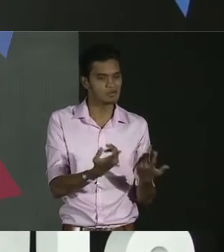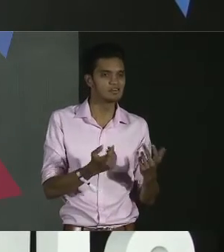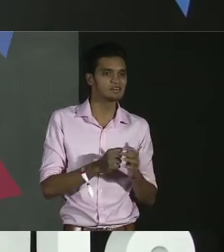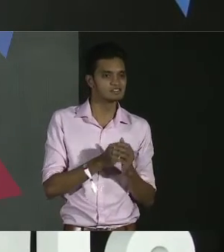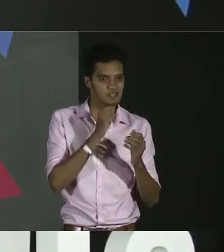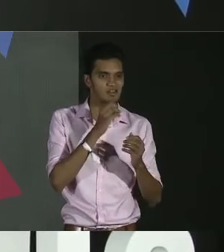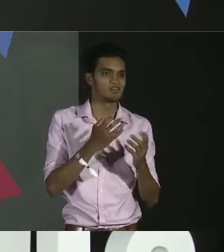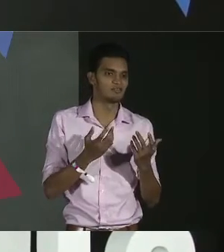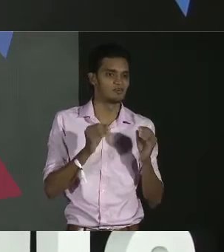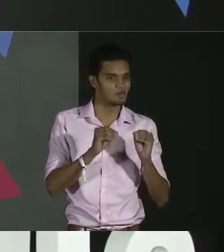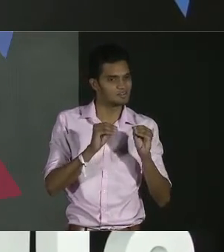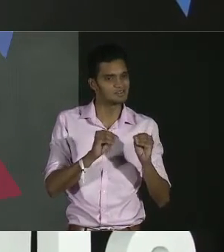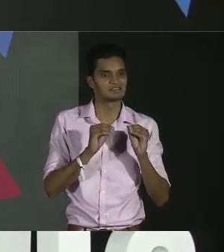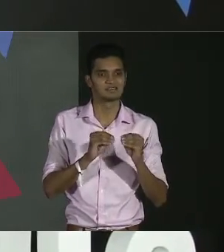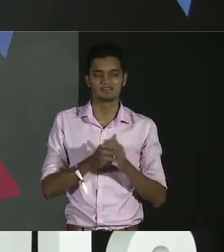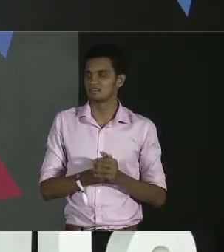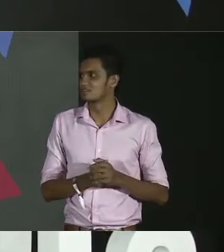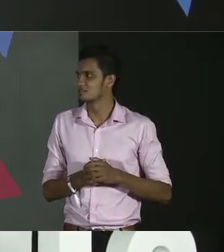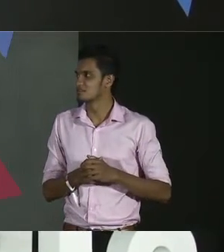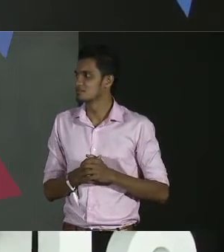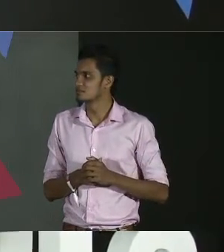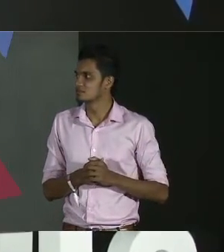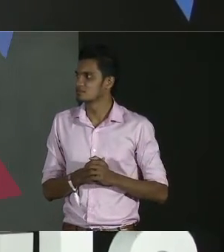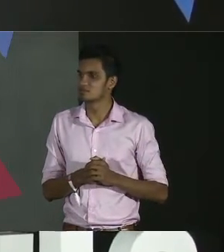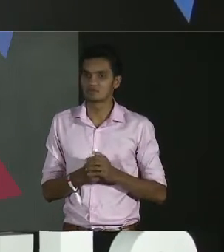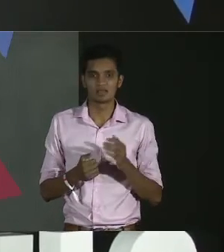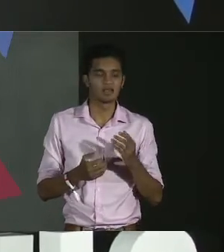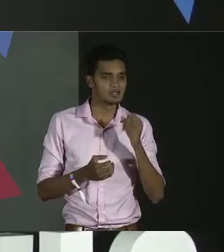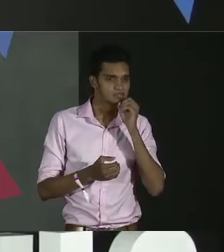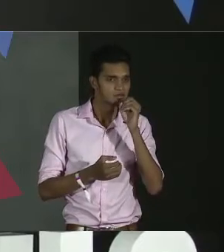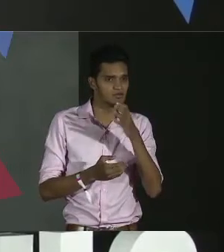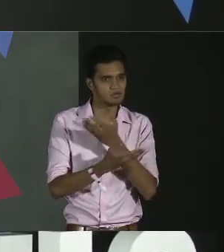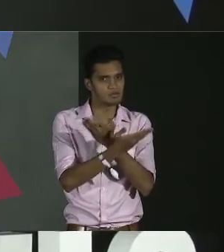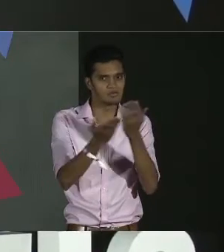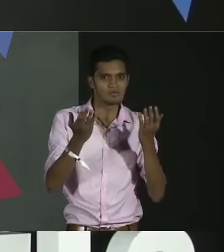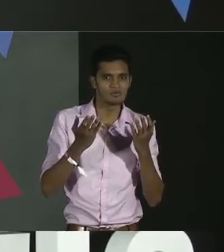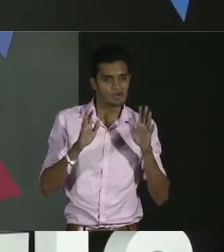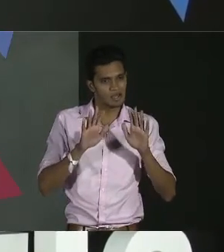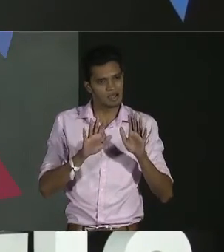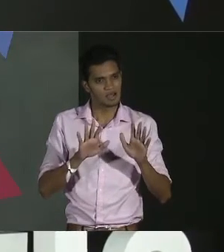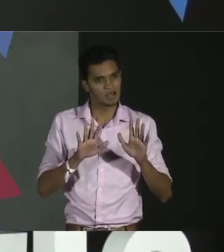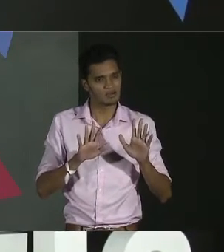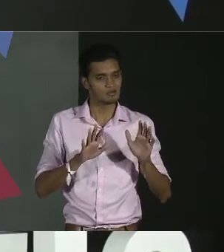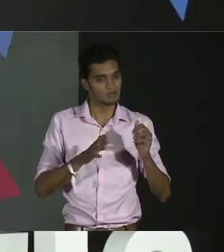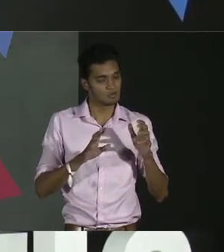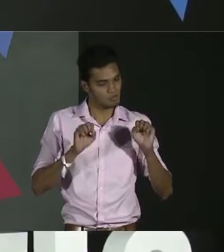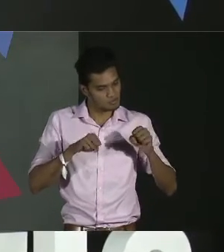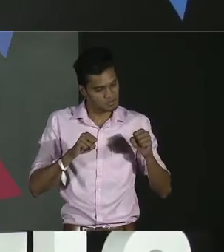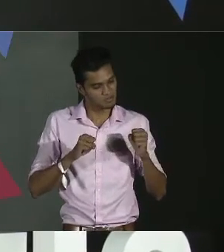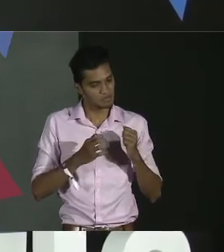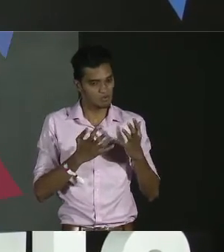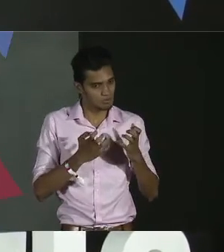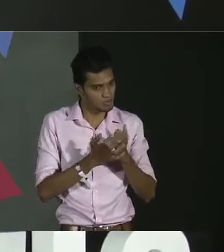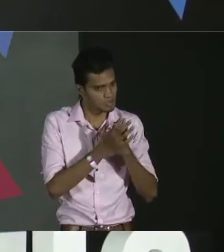support groups. If you're in a position to, in the blessed position to offer help, reach out. Love and